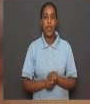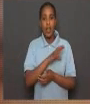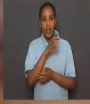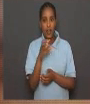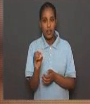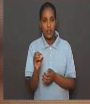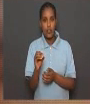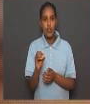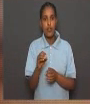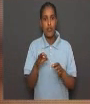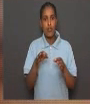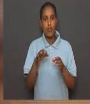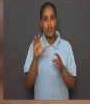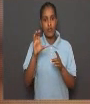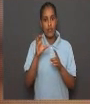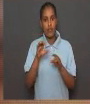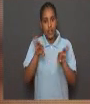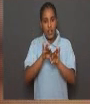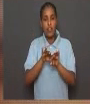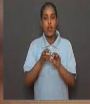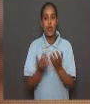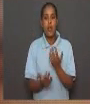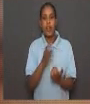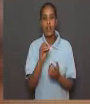and convenient boiling and freezing points.